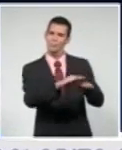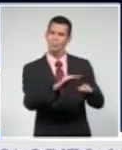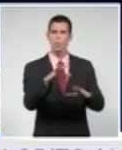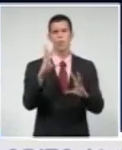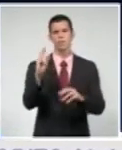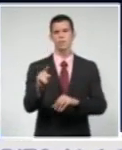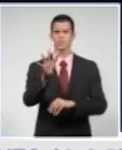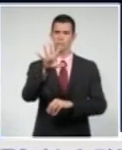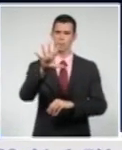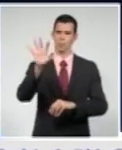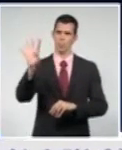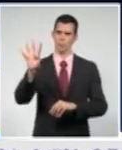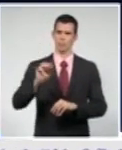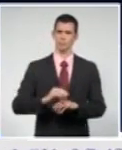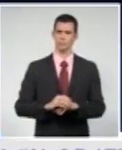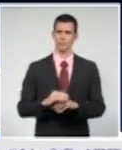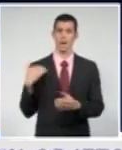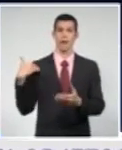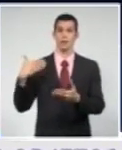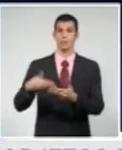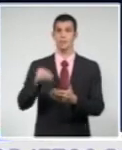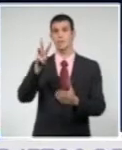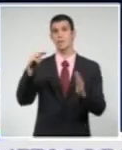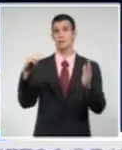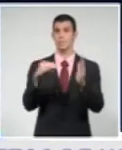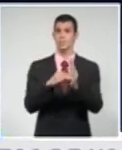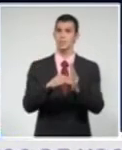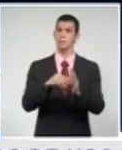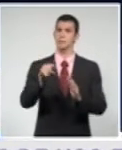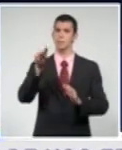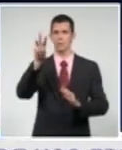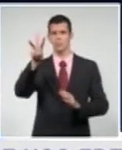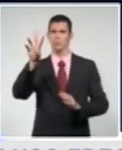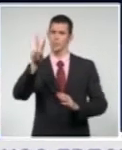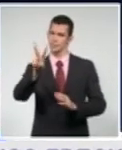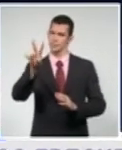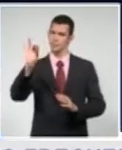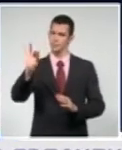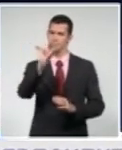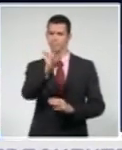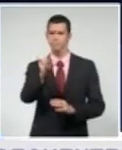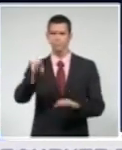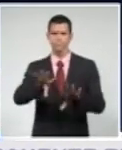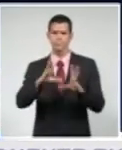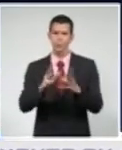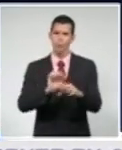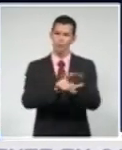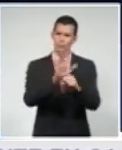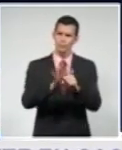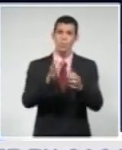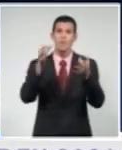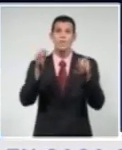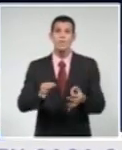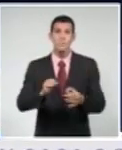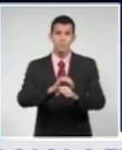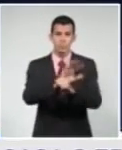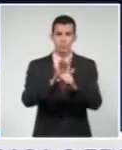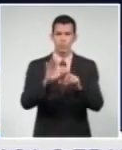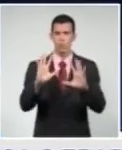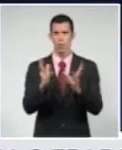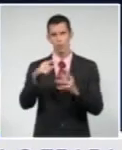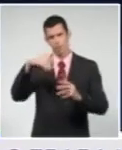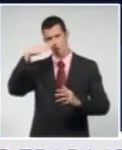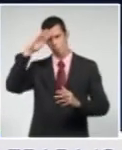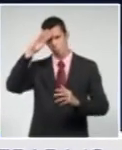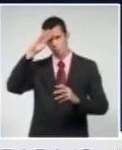Today, 6 patients continue to be in a critical state, with 14 reported